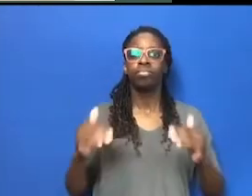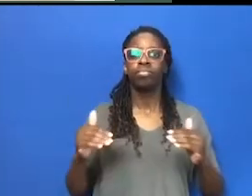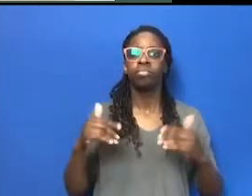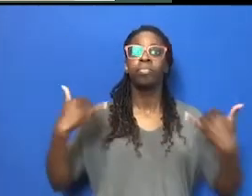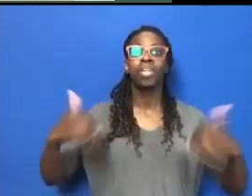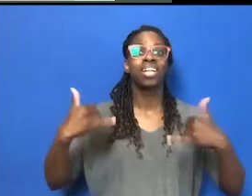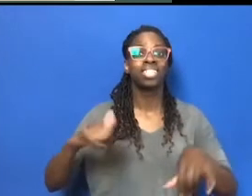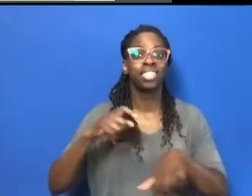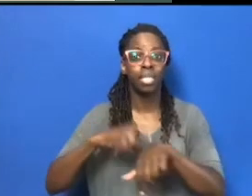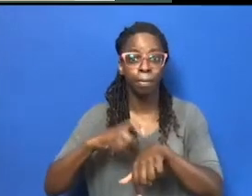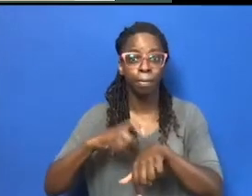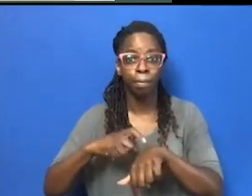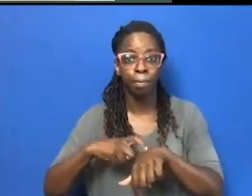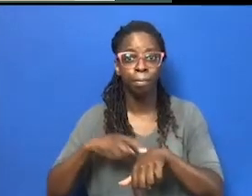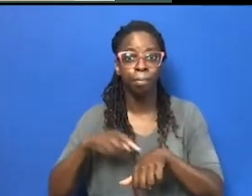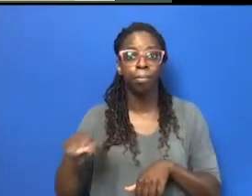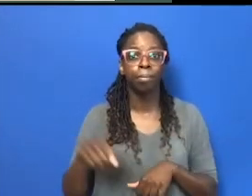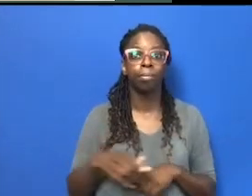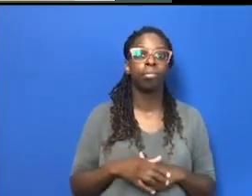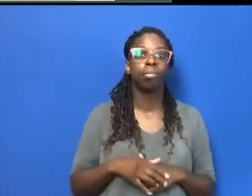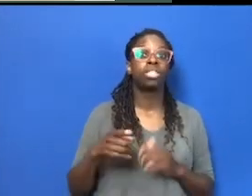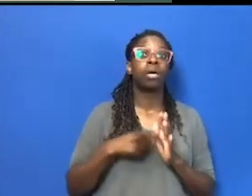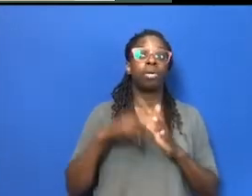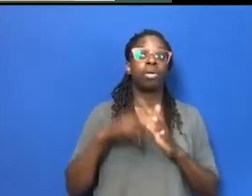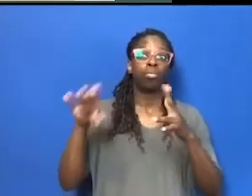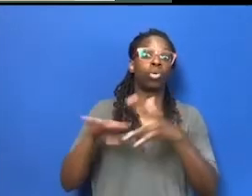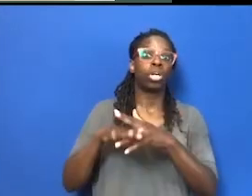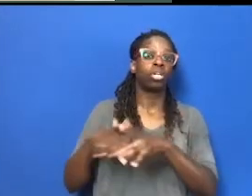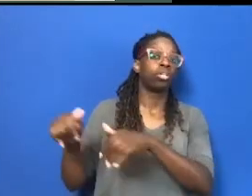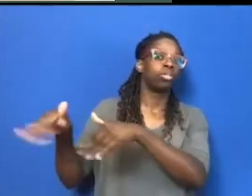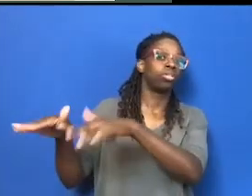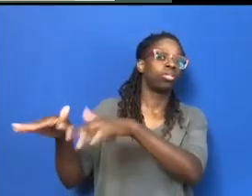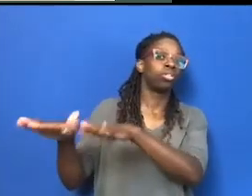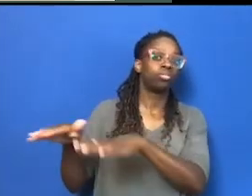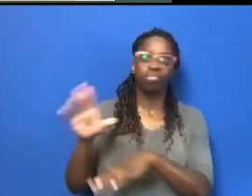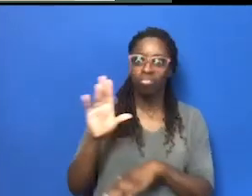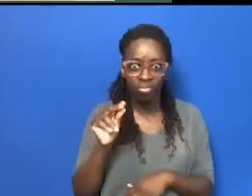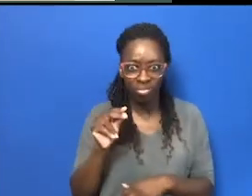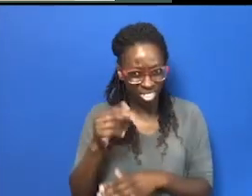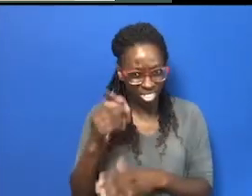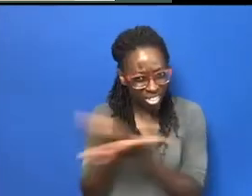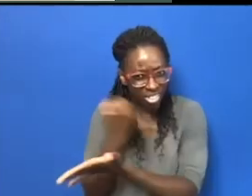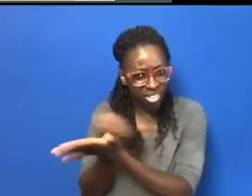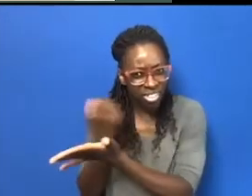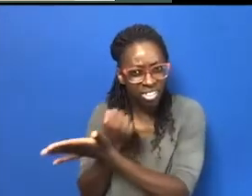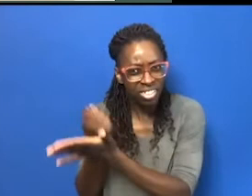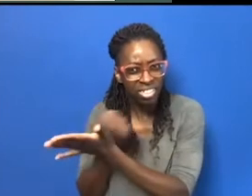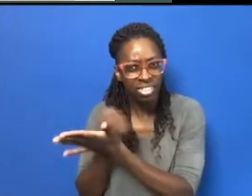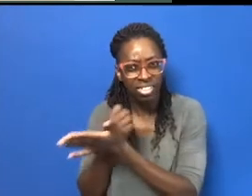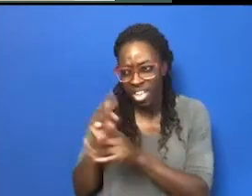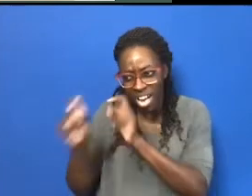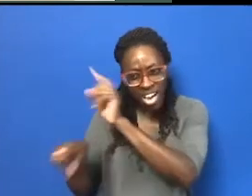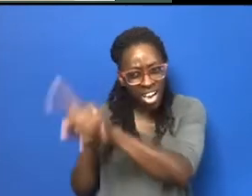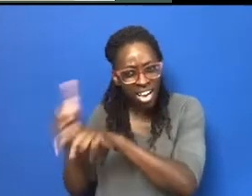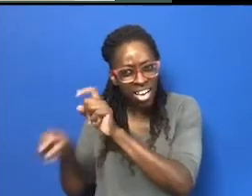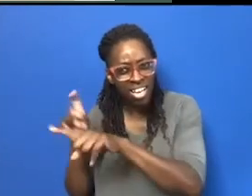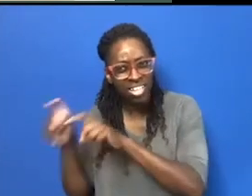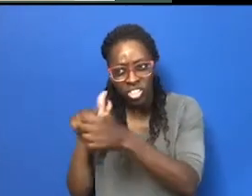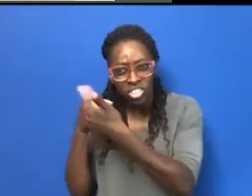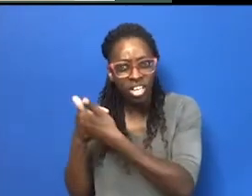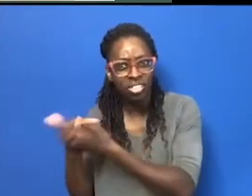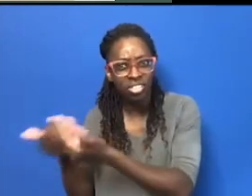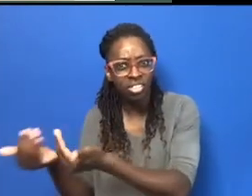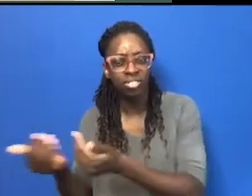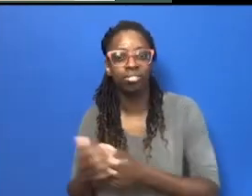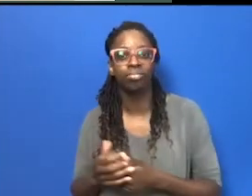or as parents sometimes step back, but it's a great time to jump in and work with them and try to ask them those questions, try to challenge them, try to see, what are